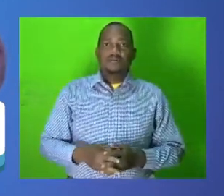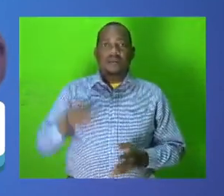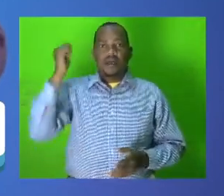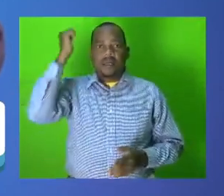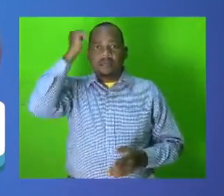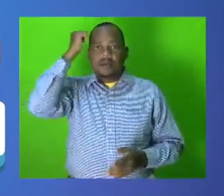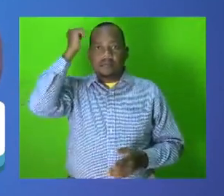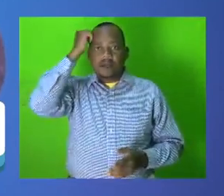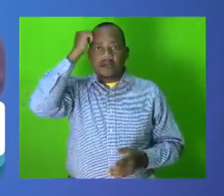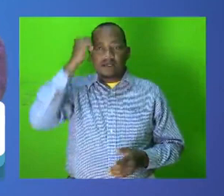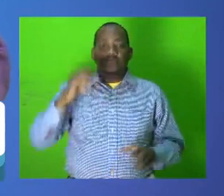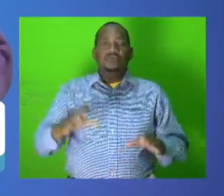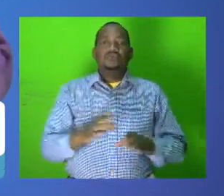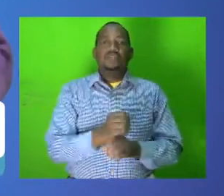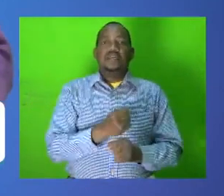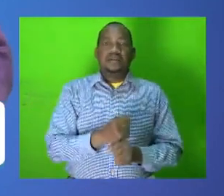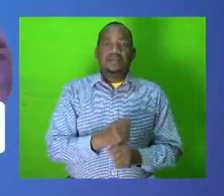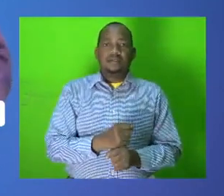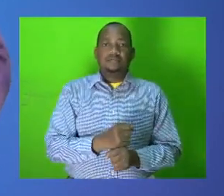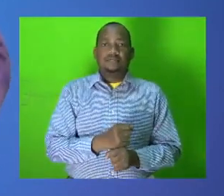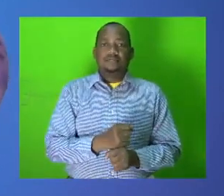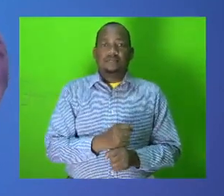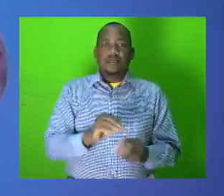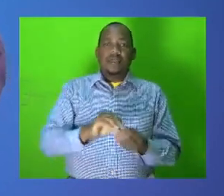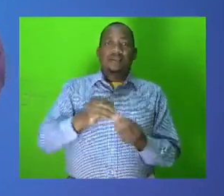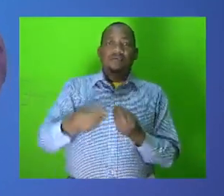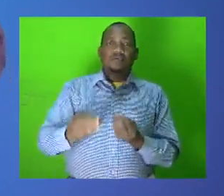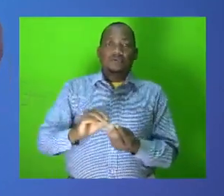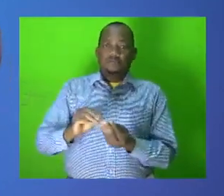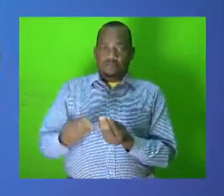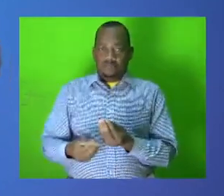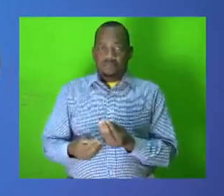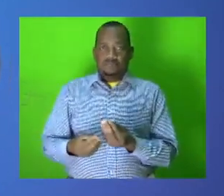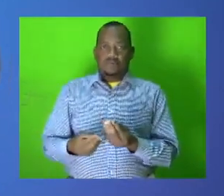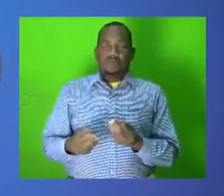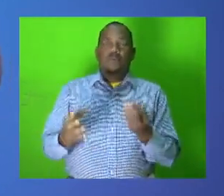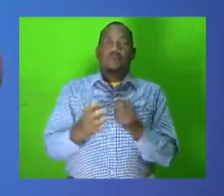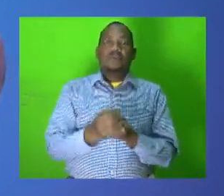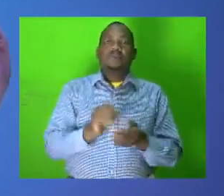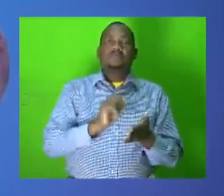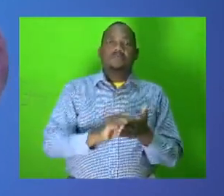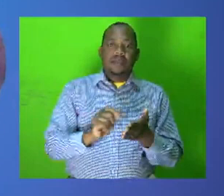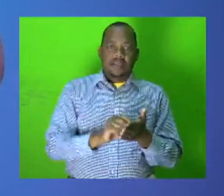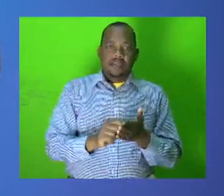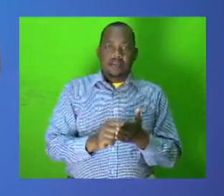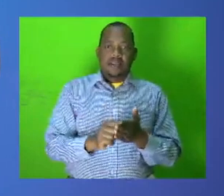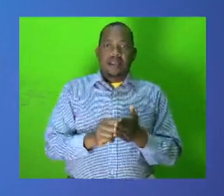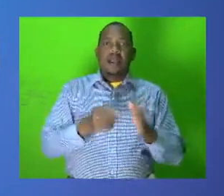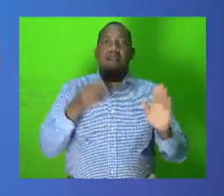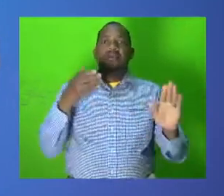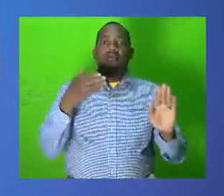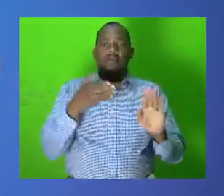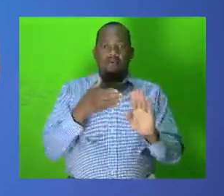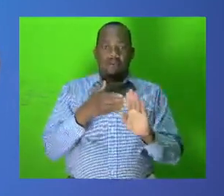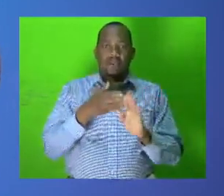remember to take a notebook and a pen in order to note